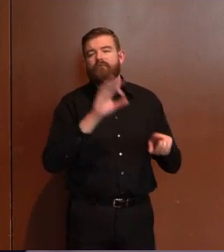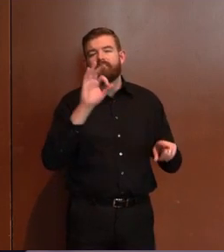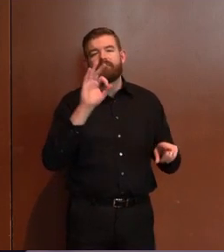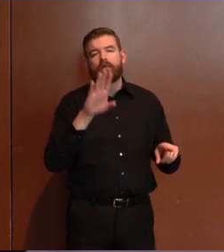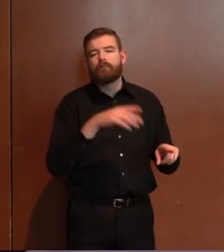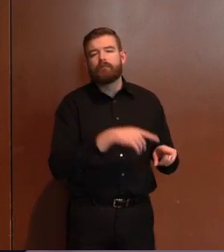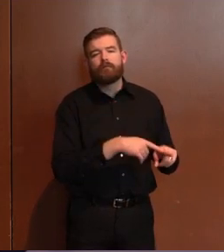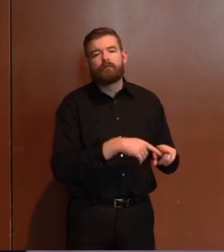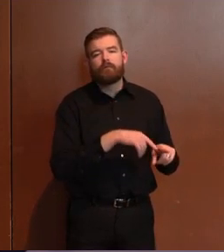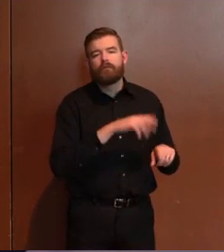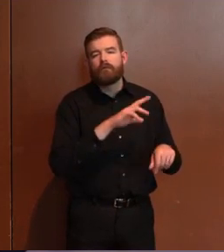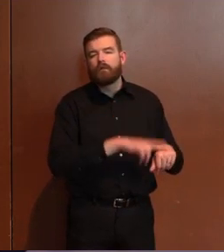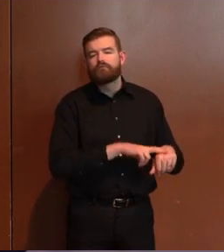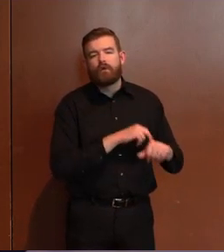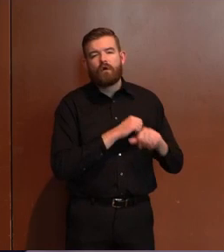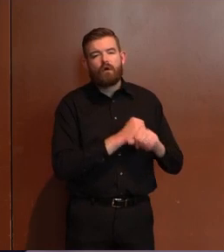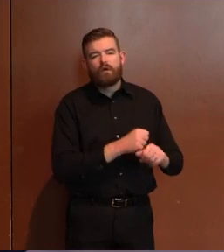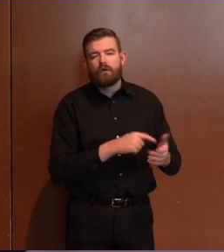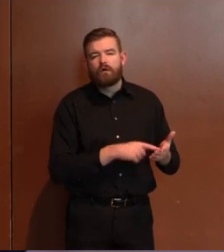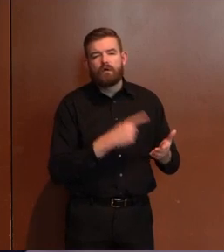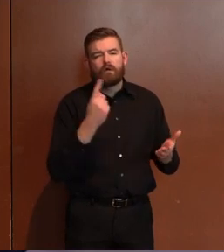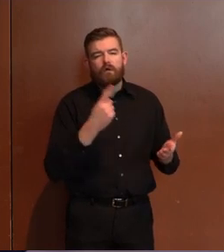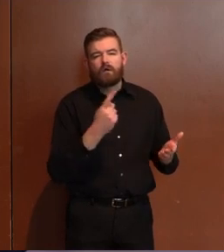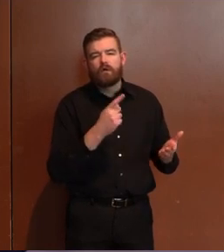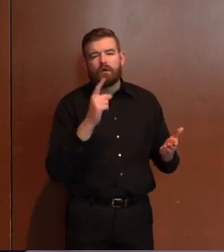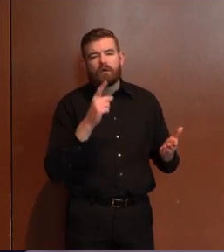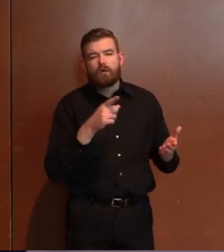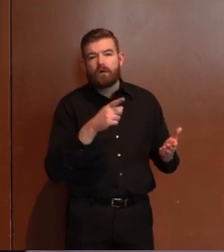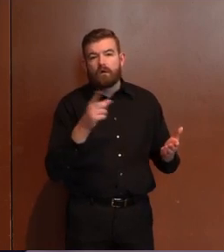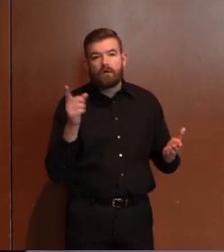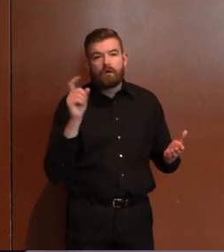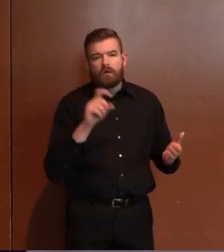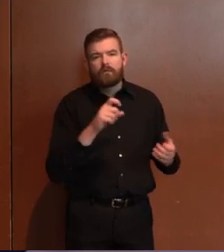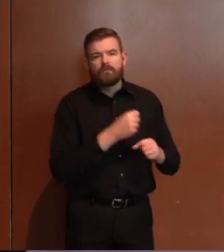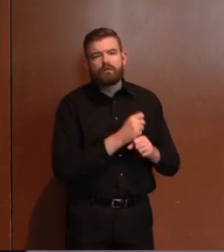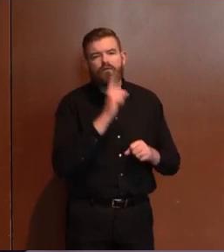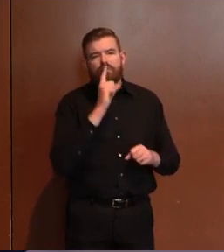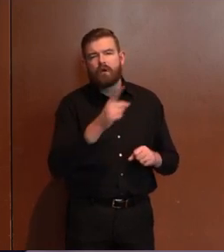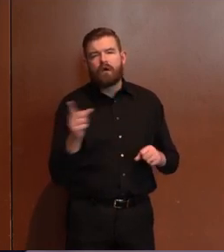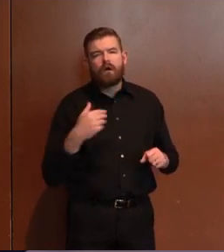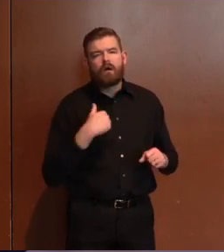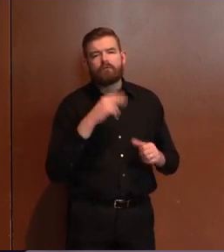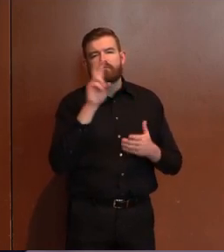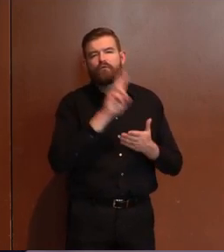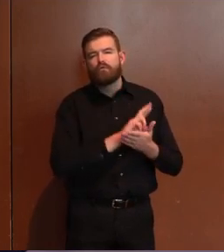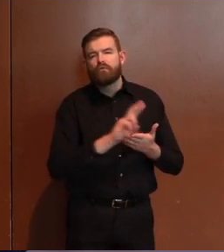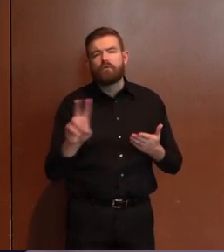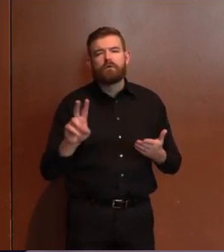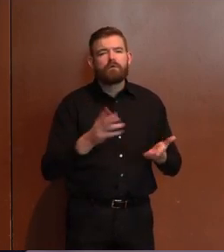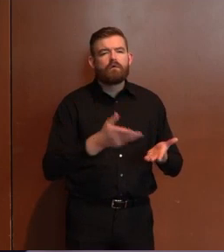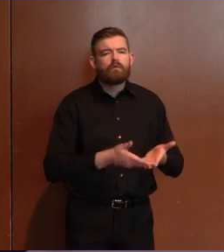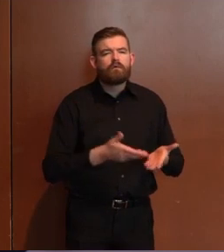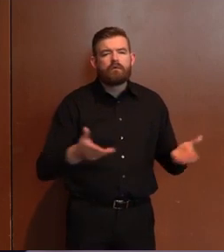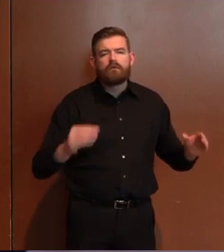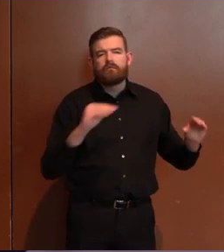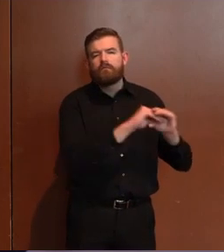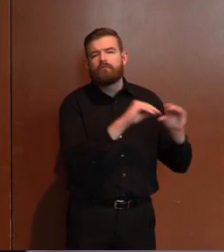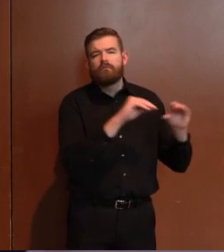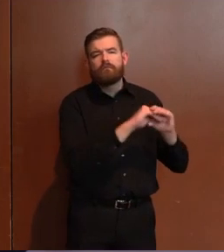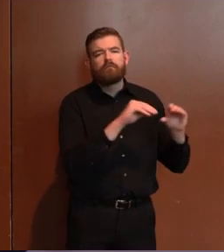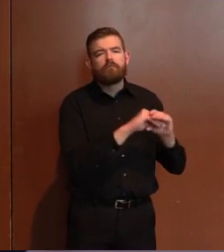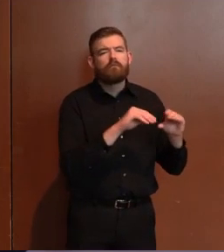Bear with me. Stock up on whatever you need to make sure you have a 2-week supply of everything. Please forward to your family